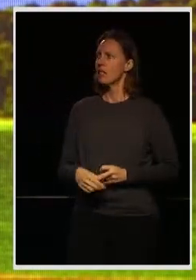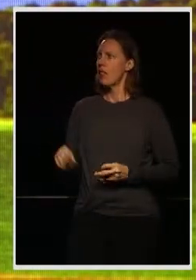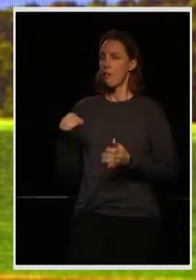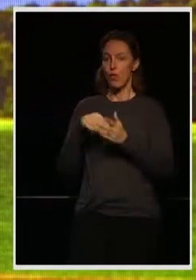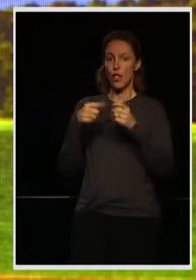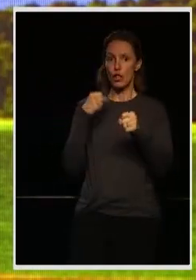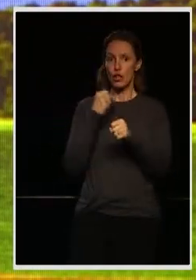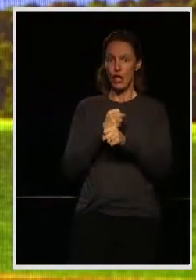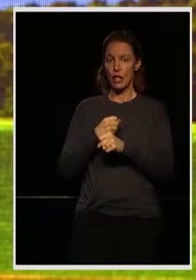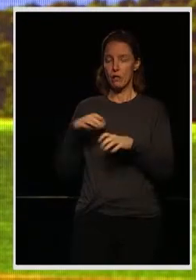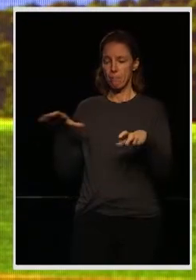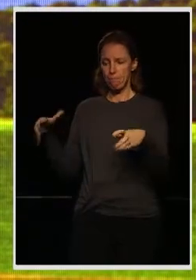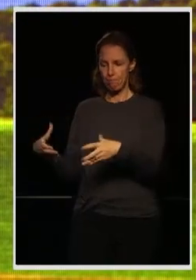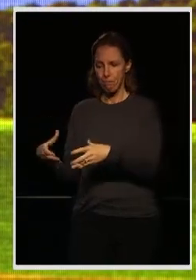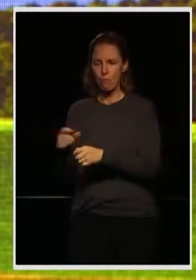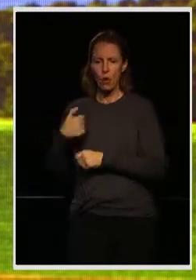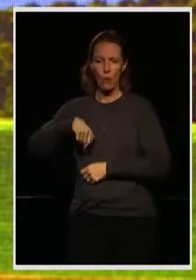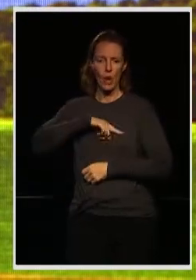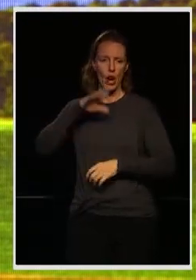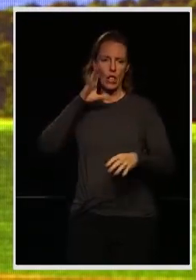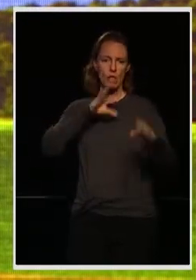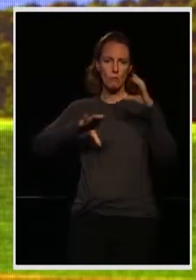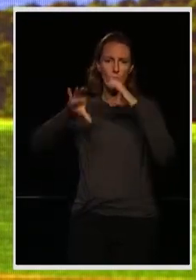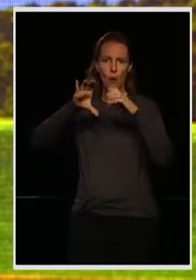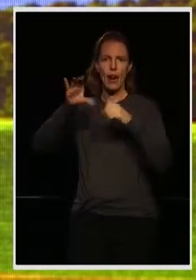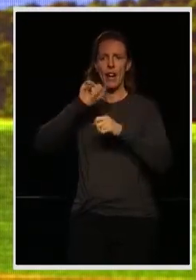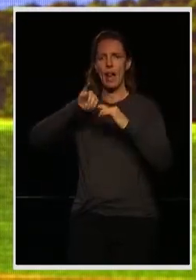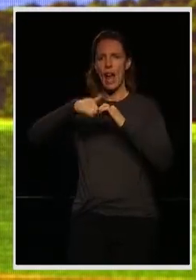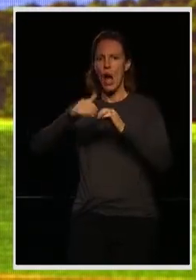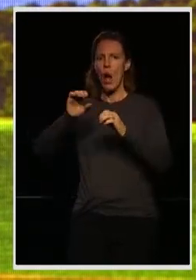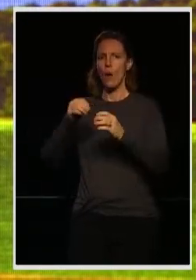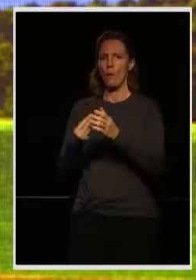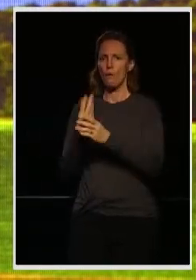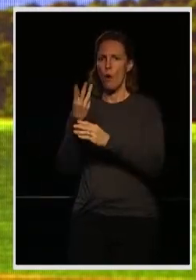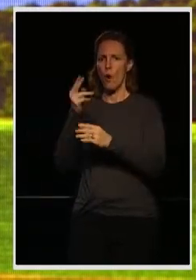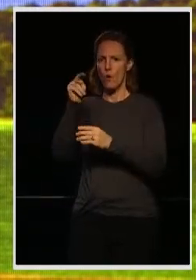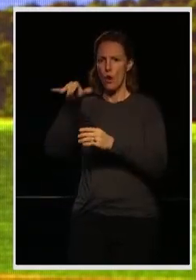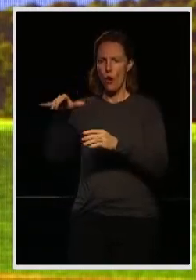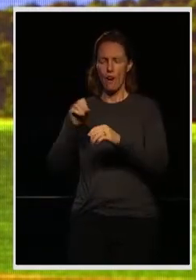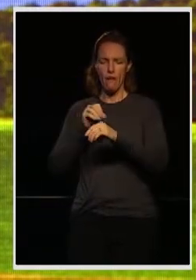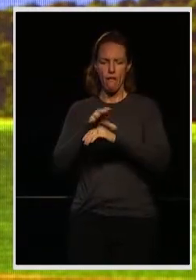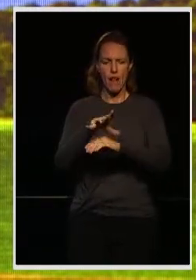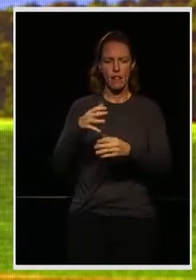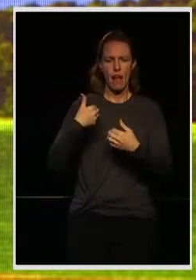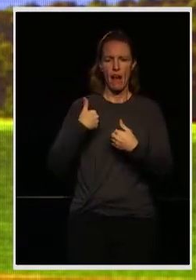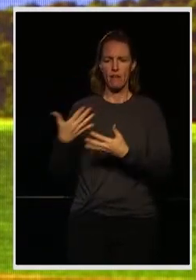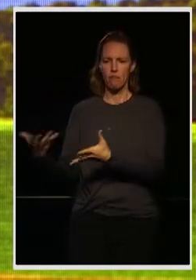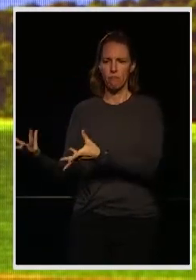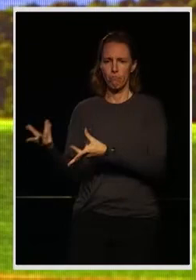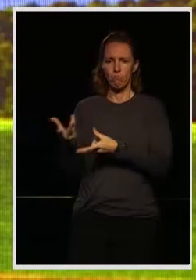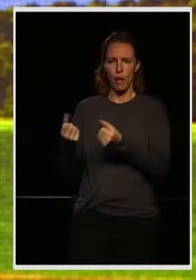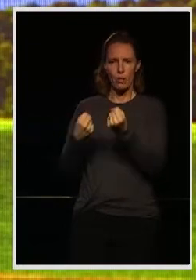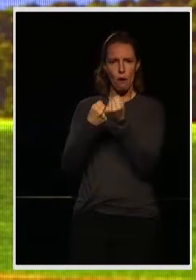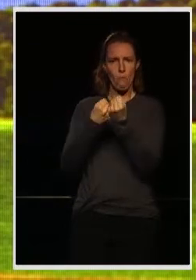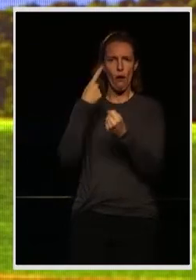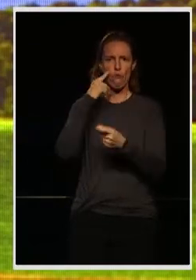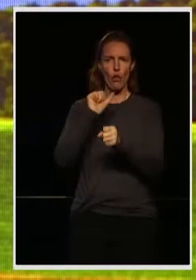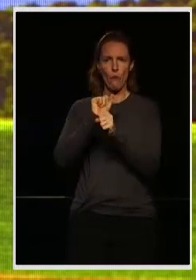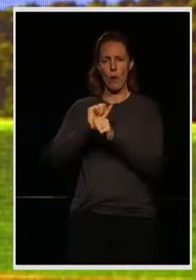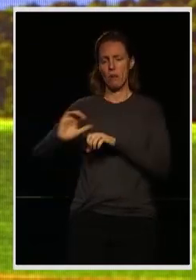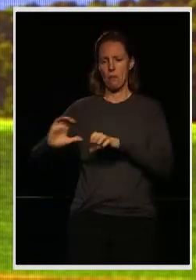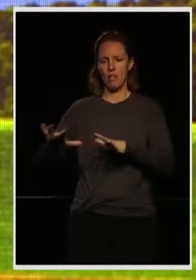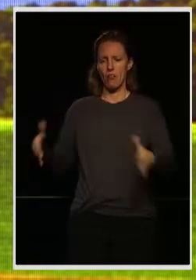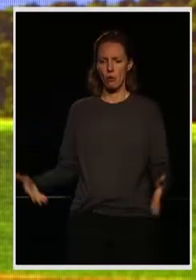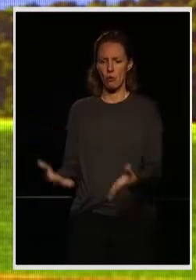year's symposium, we are exploring how the Grow New York Effect has drawn support for the work being done to foster